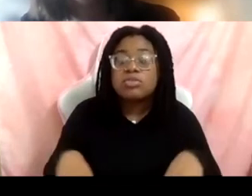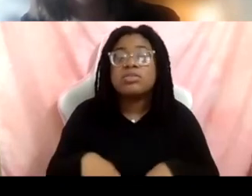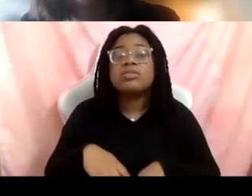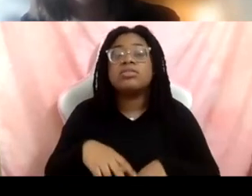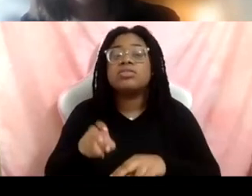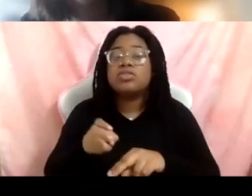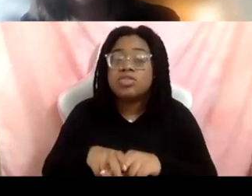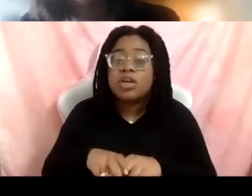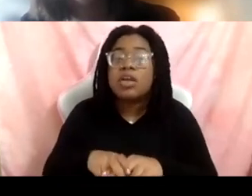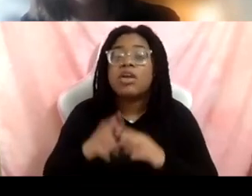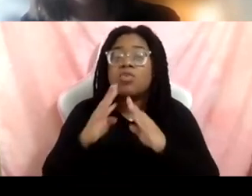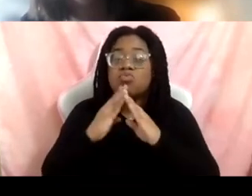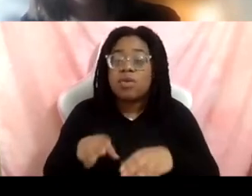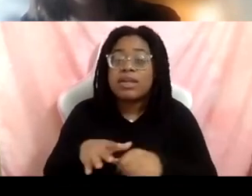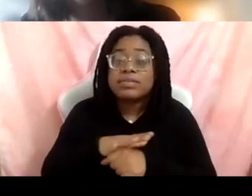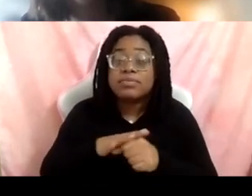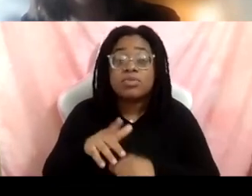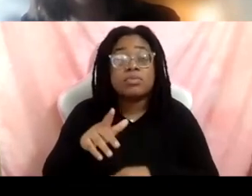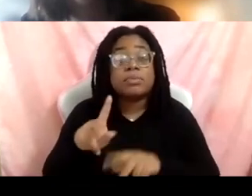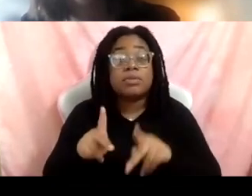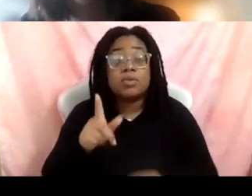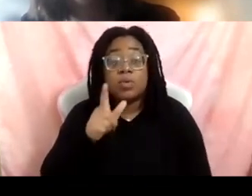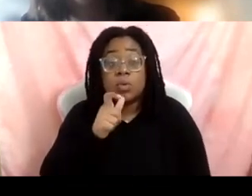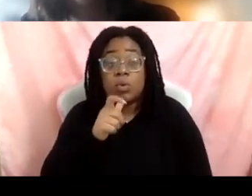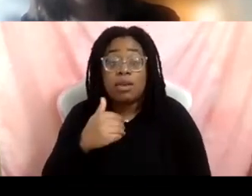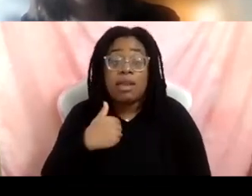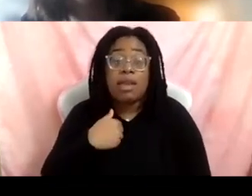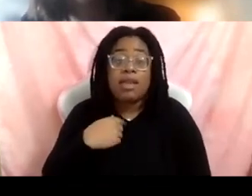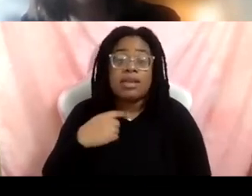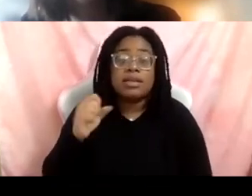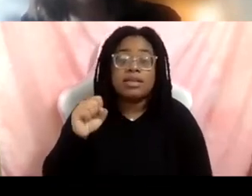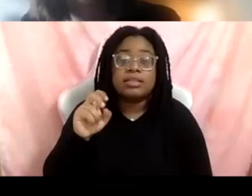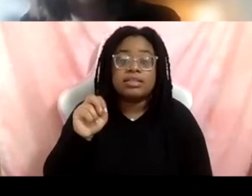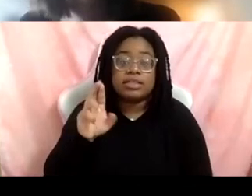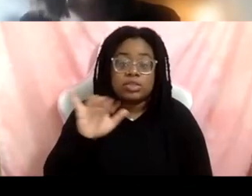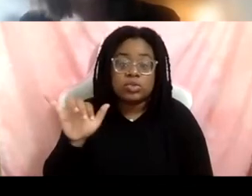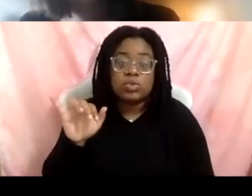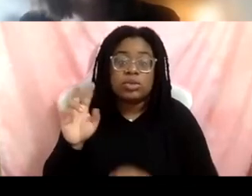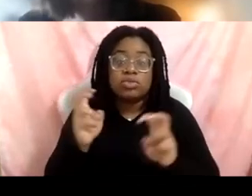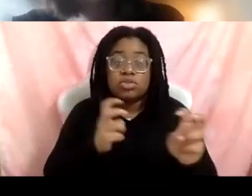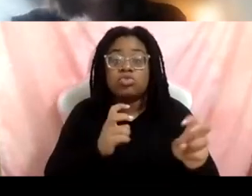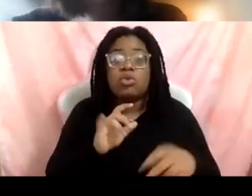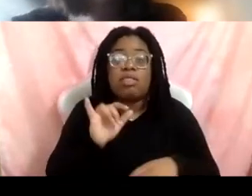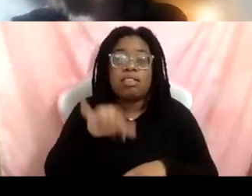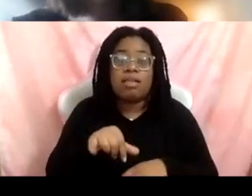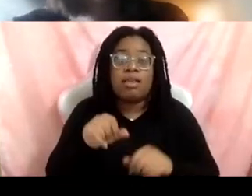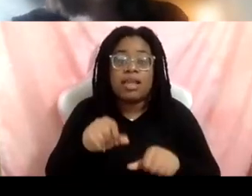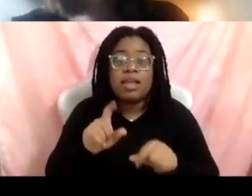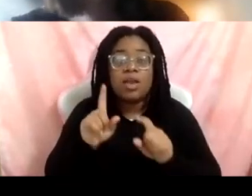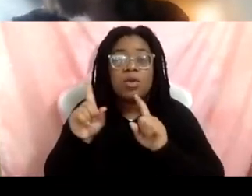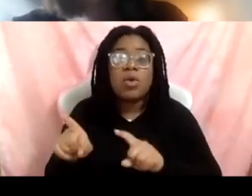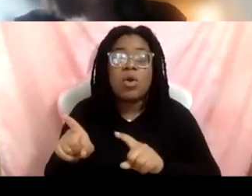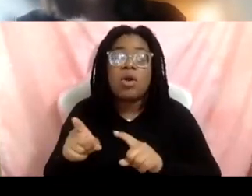was a quiet space for people who had sensory issues to go and be able to spend